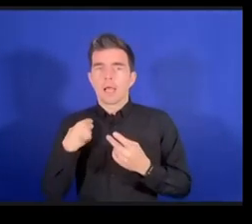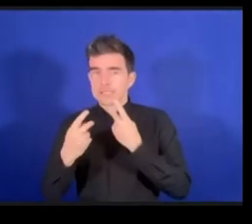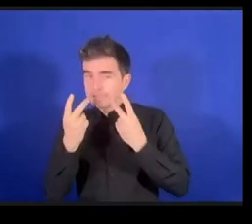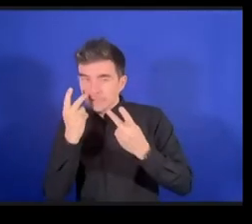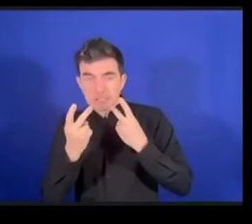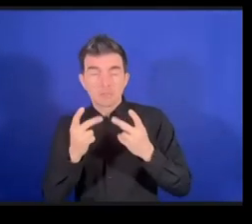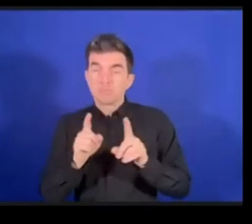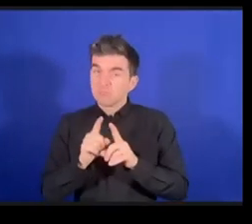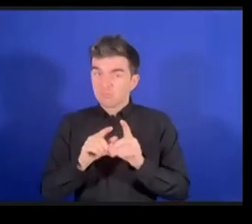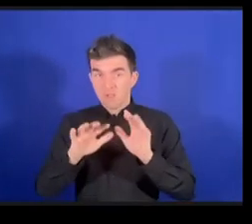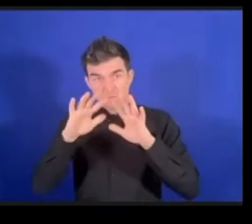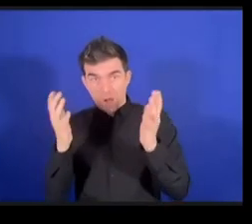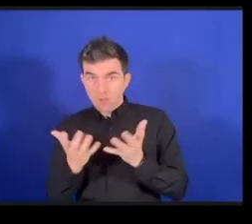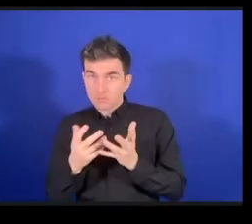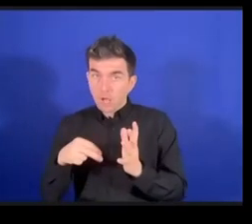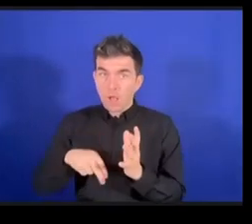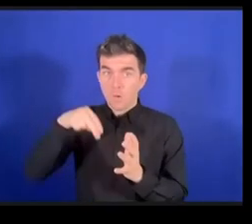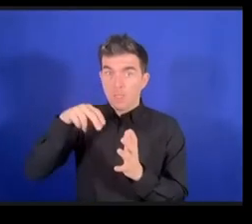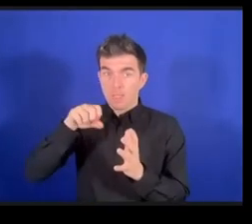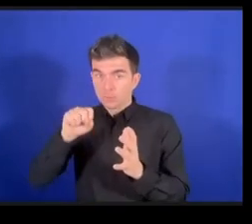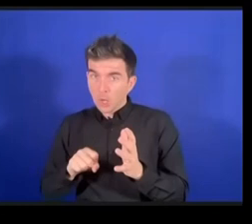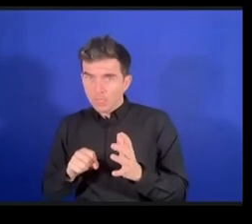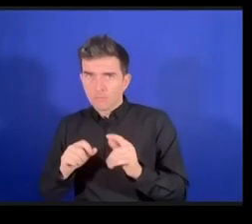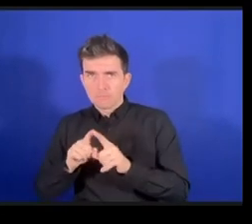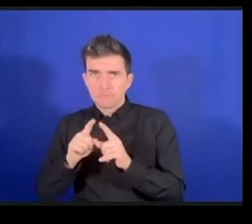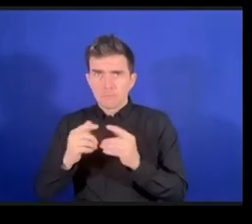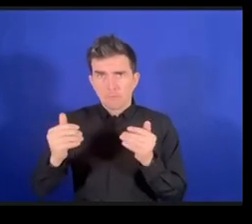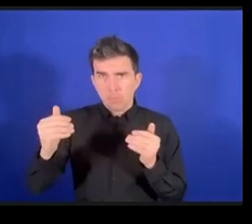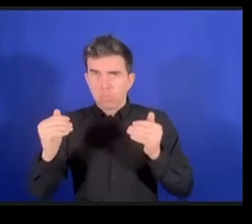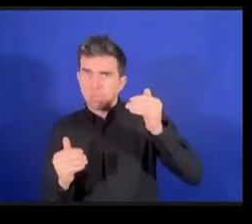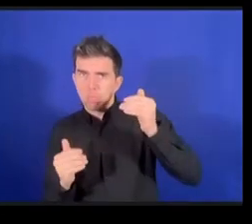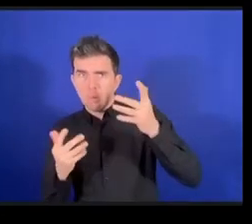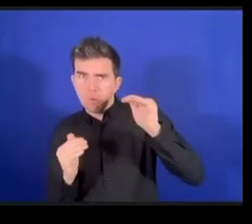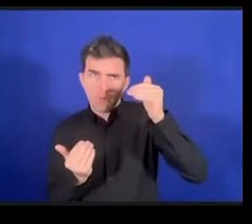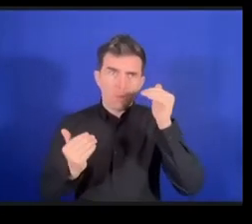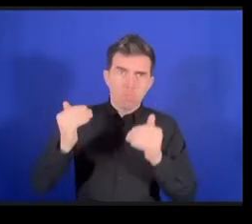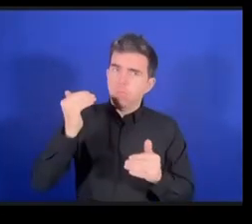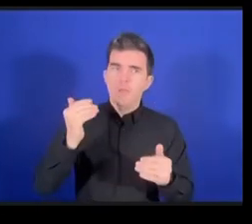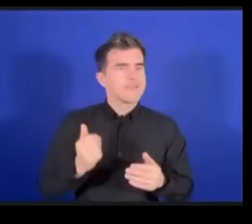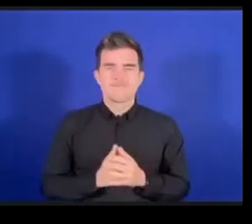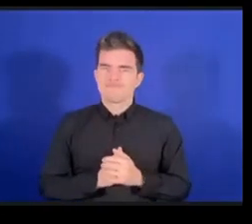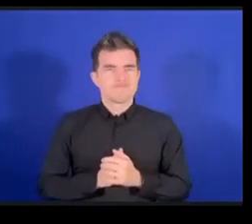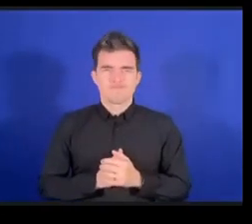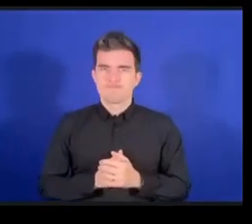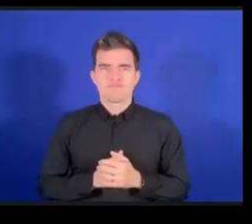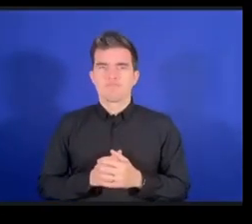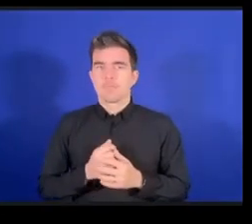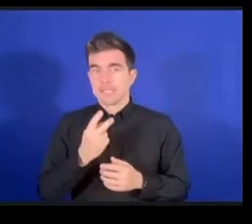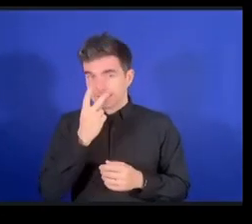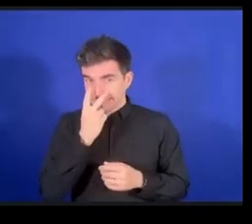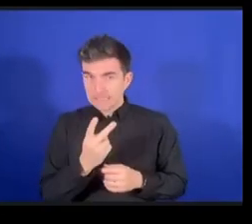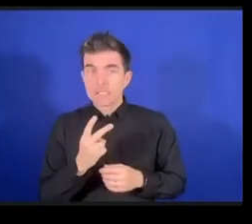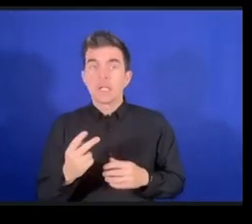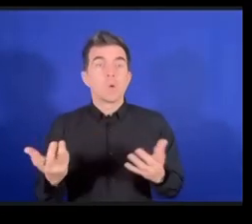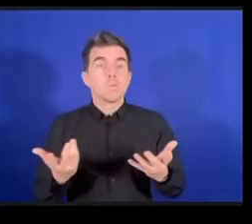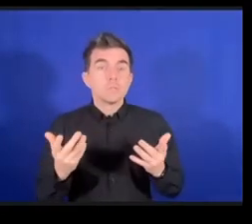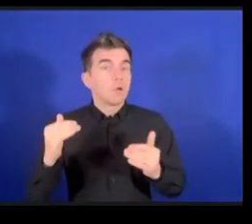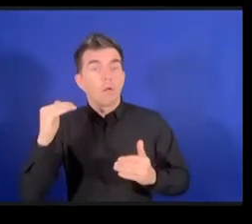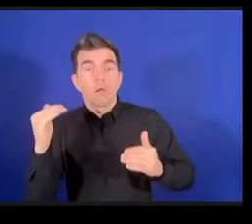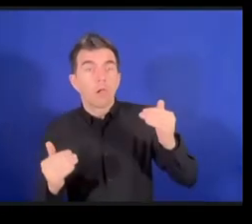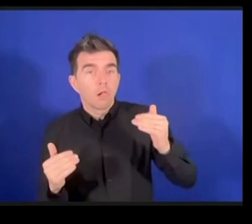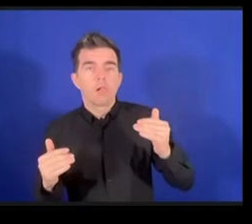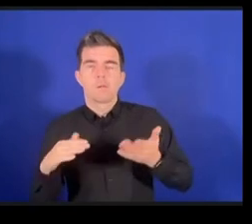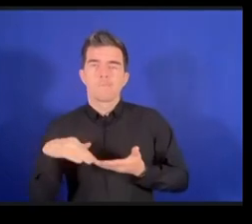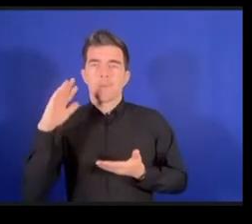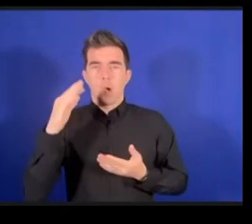itself where we have state-ofthe-art Technologies but due uh to the accessibility barriers